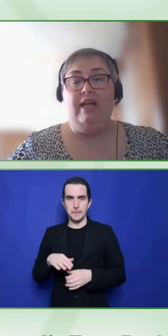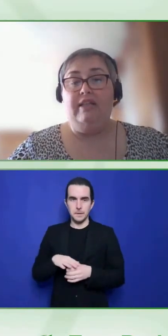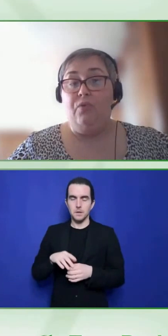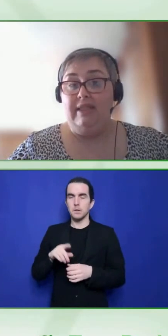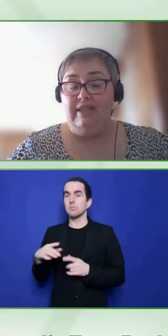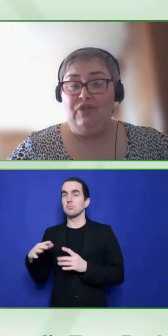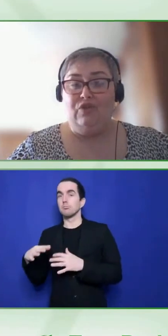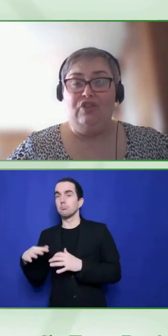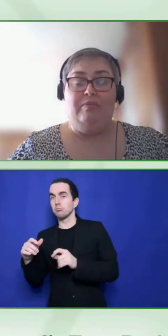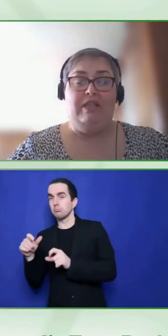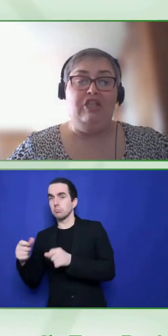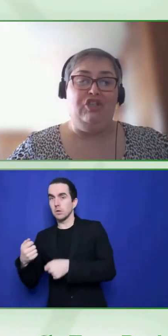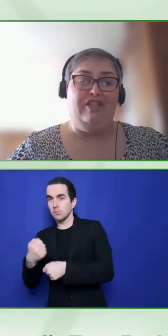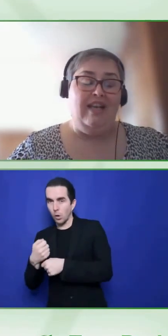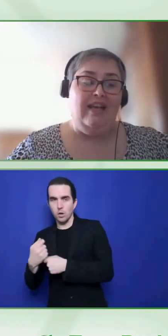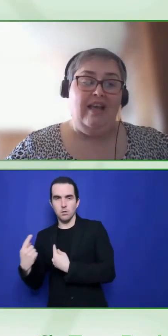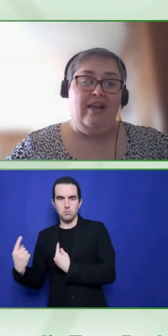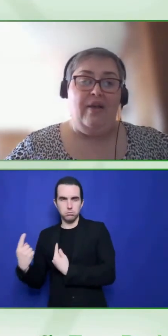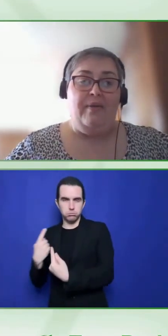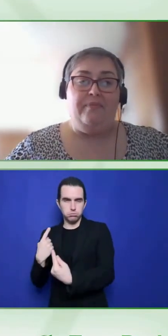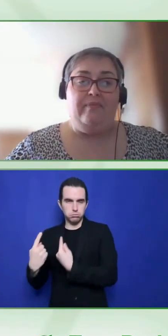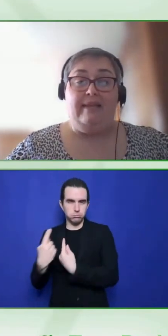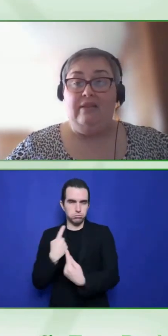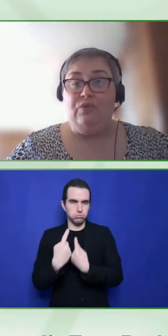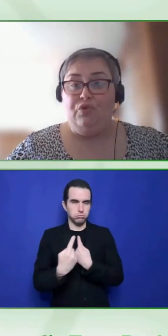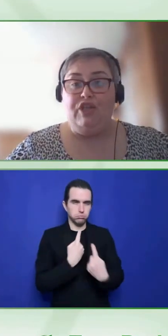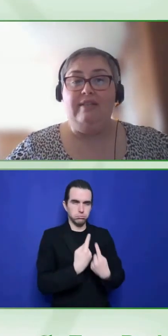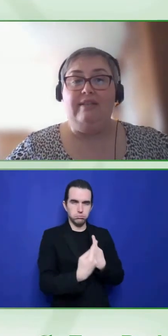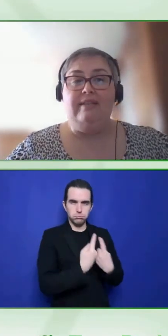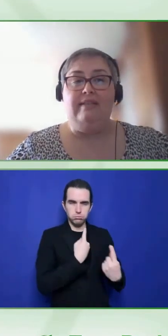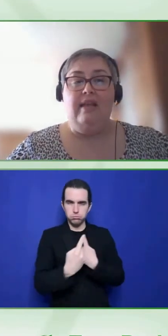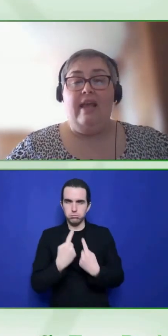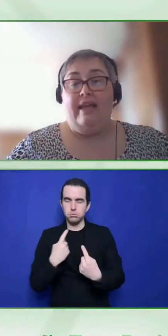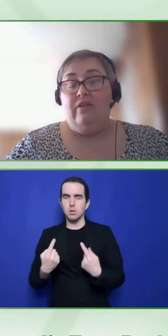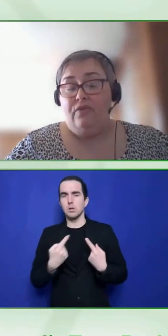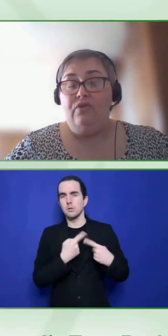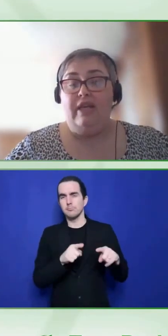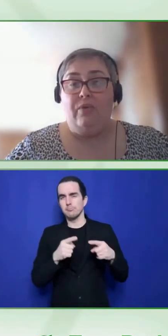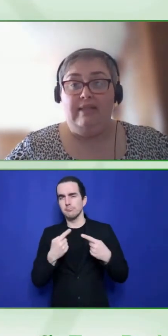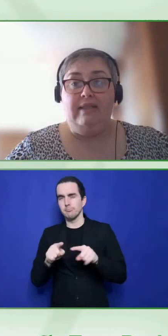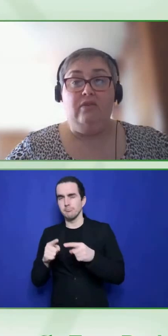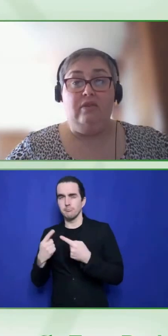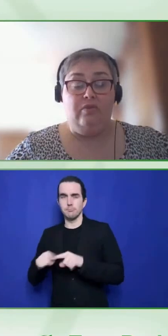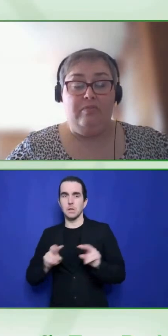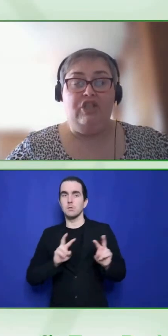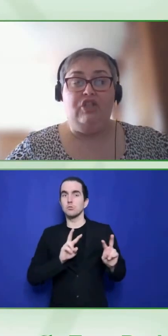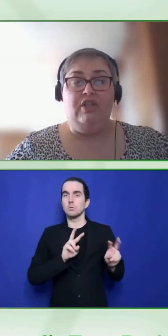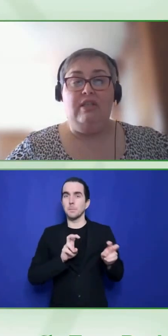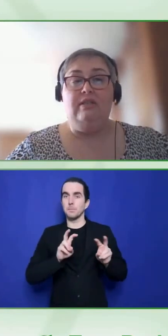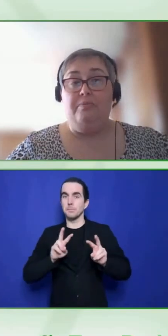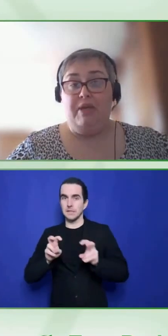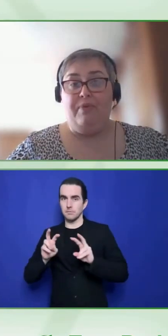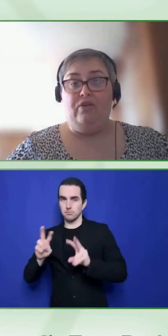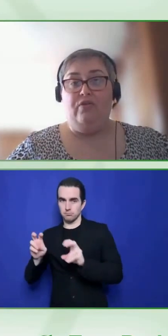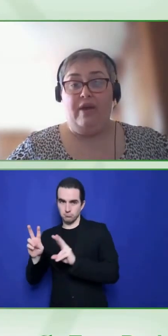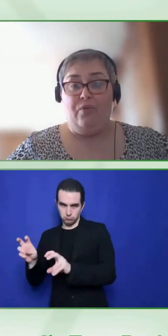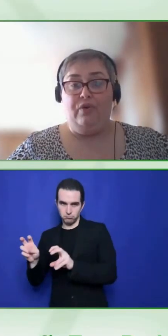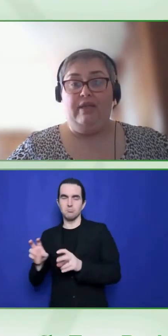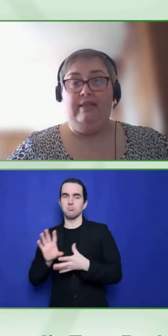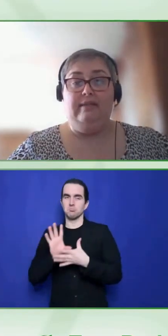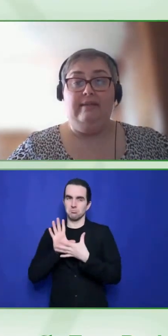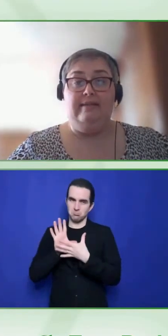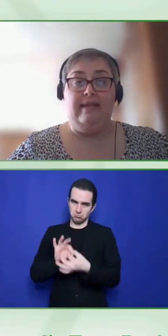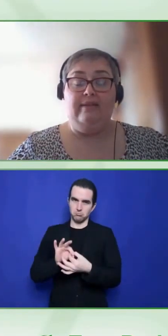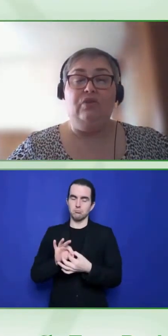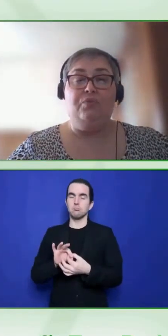of the child, equality and non-discrimination, access to justice, and of course equality and non-discrimination is a big part of our